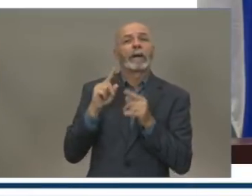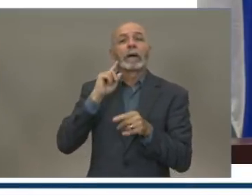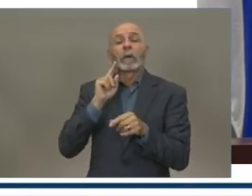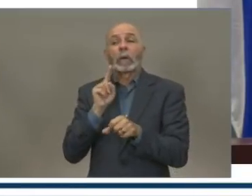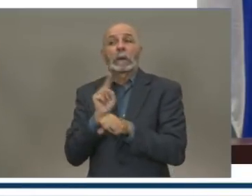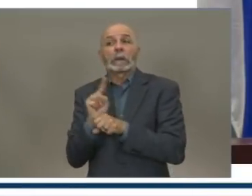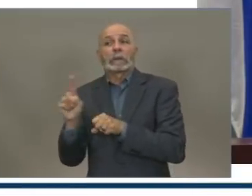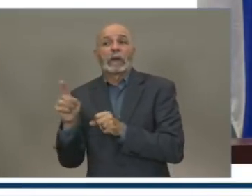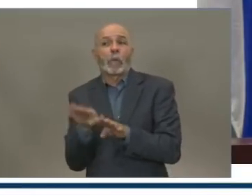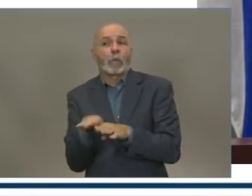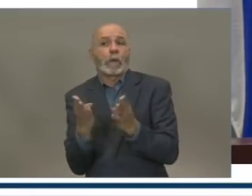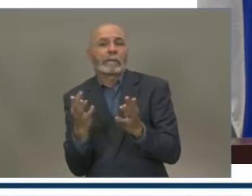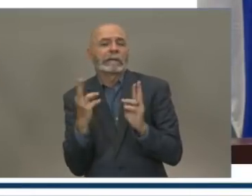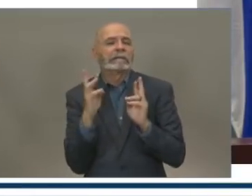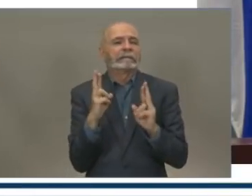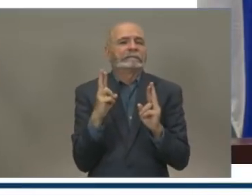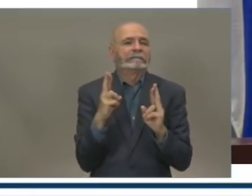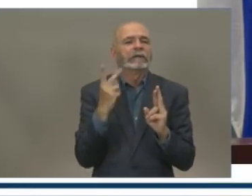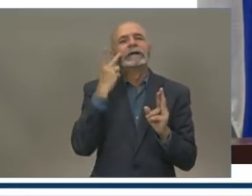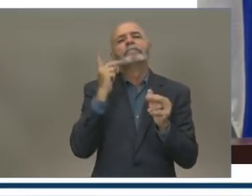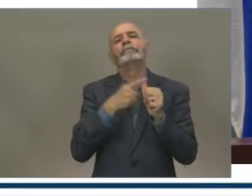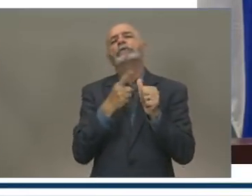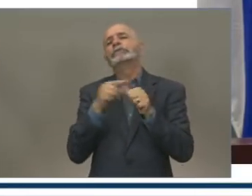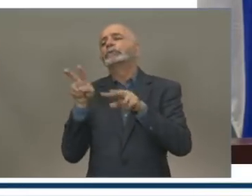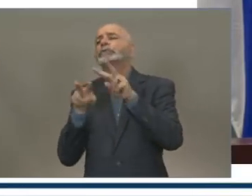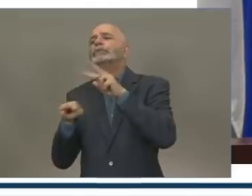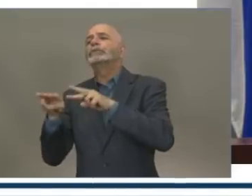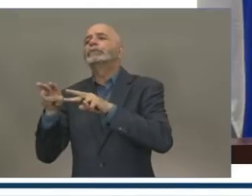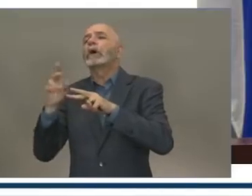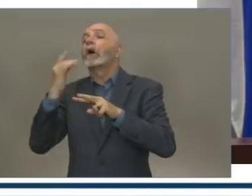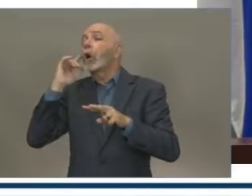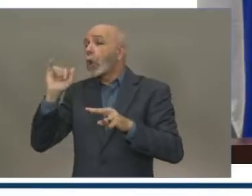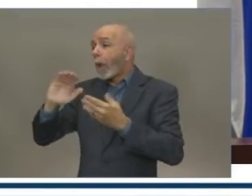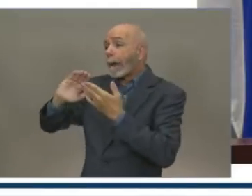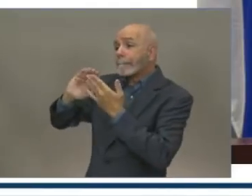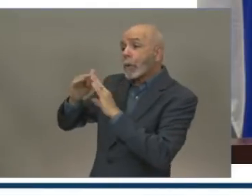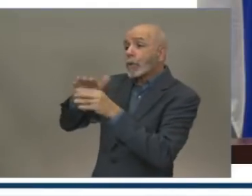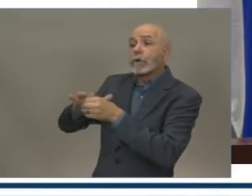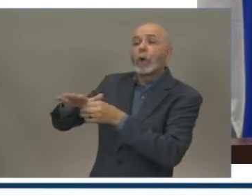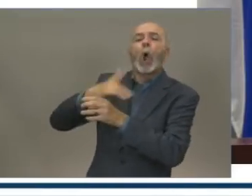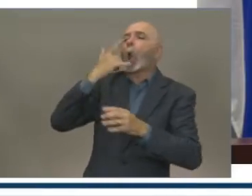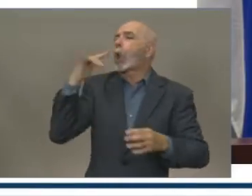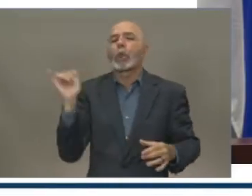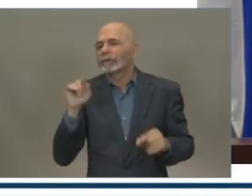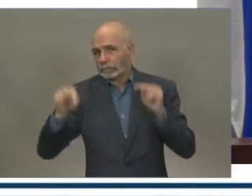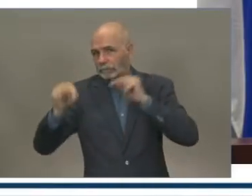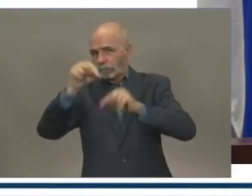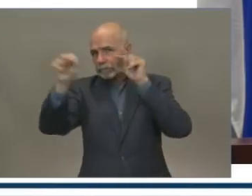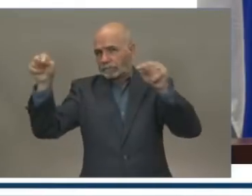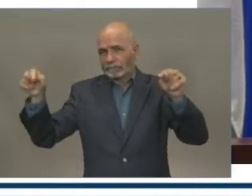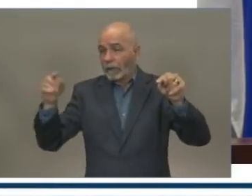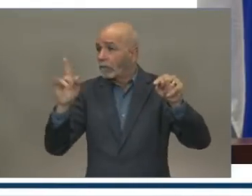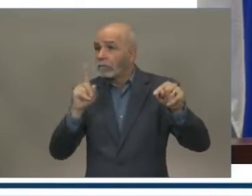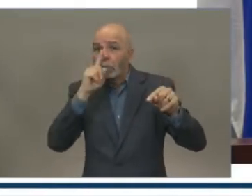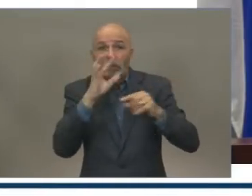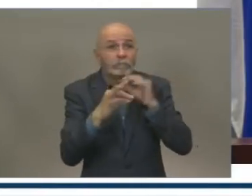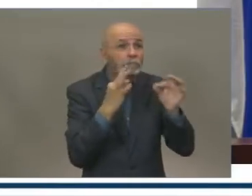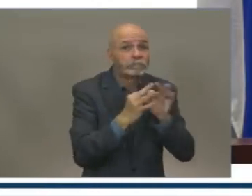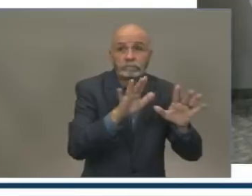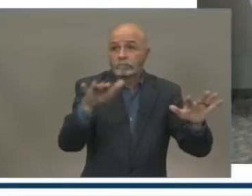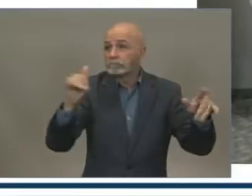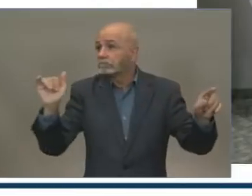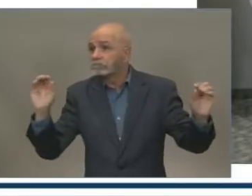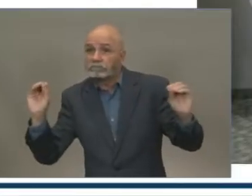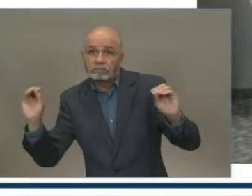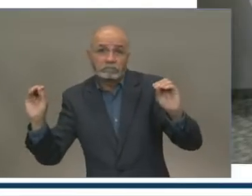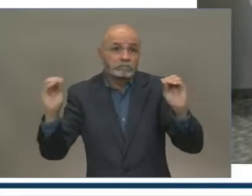monitor things and see what we're seeing in that community and what our testing of any more, of staff and students in that school shows. So when